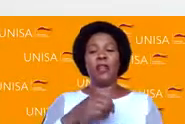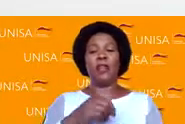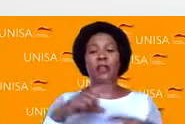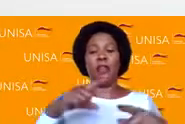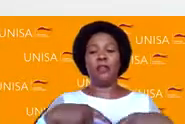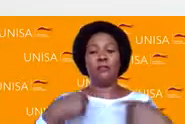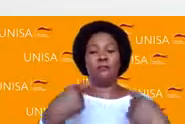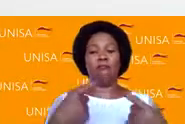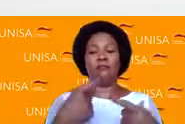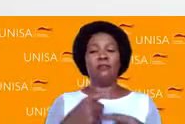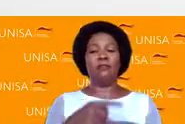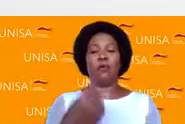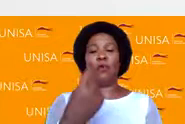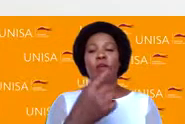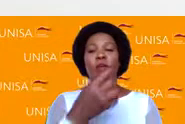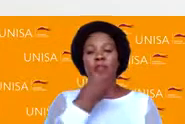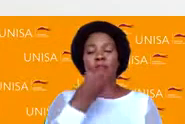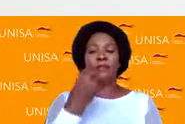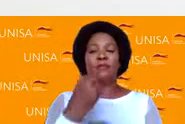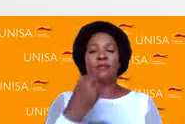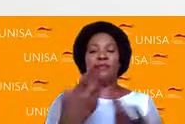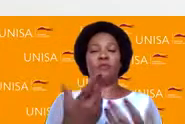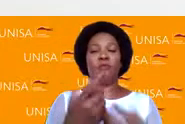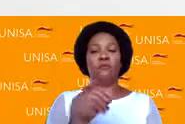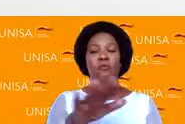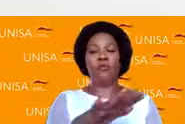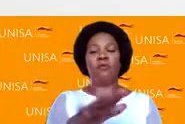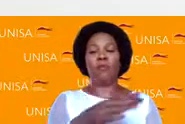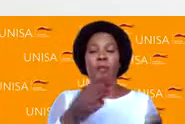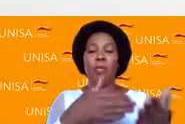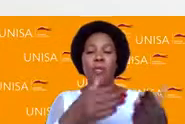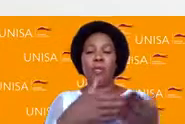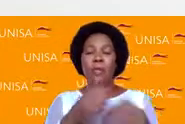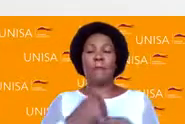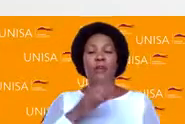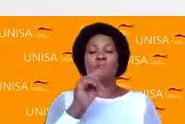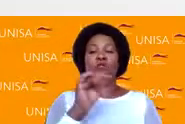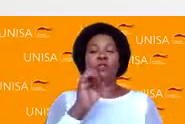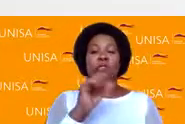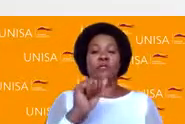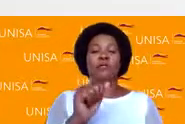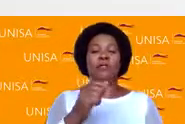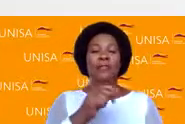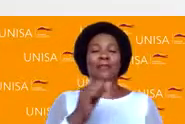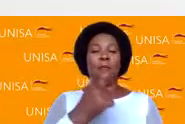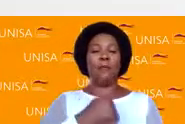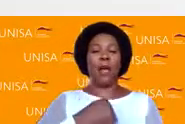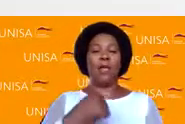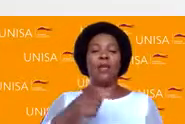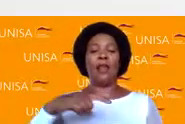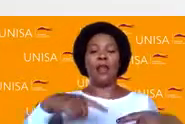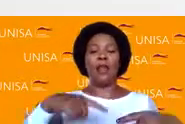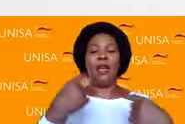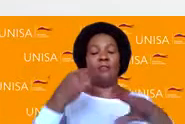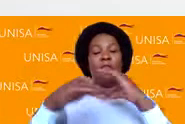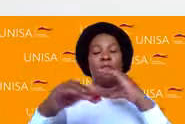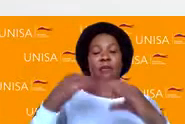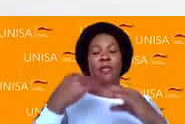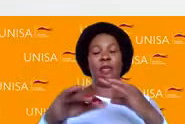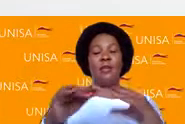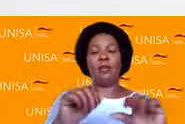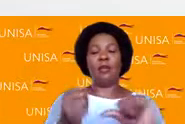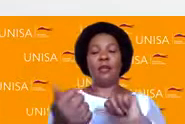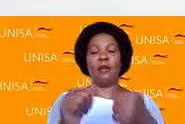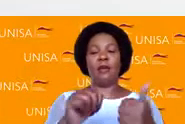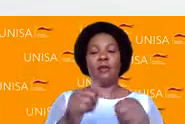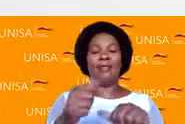one that's the external platform that's not under myUnisa. And this is the myLife email account. So remember, this will be your